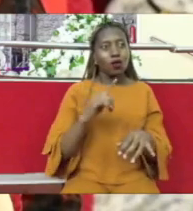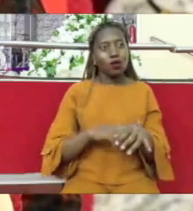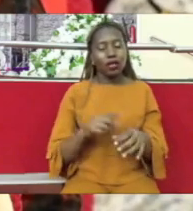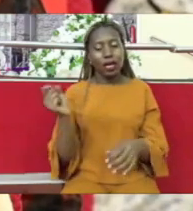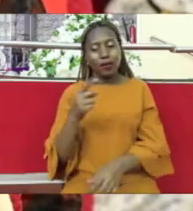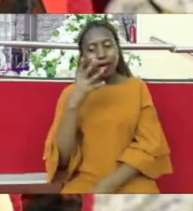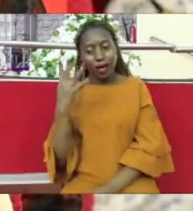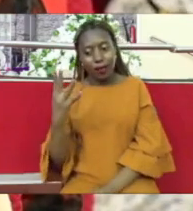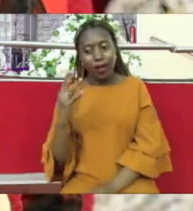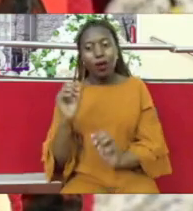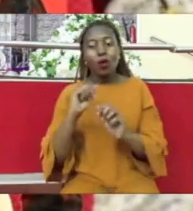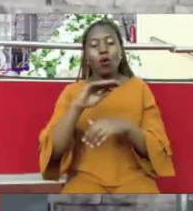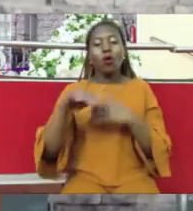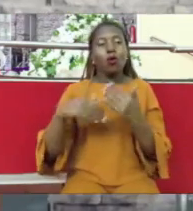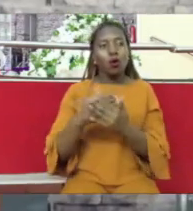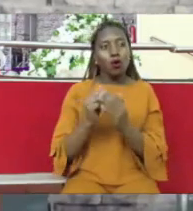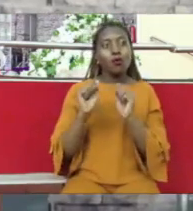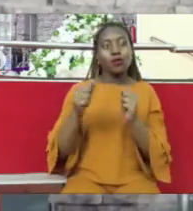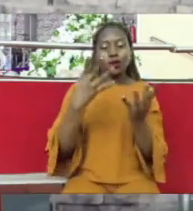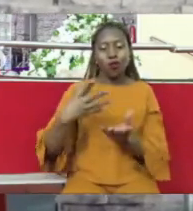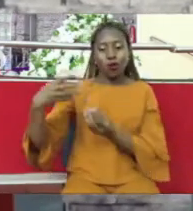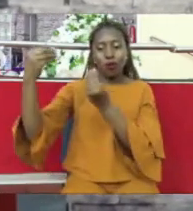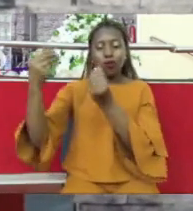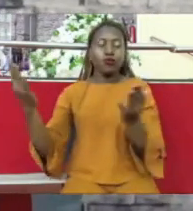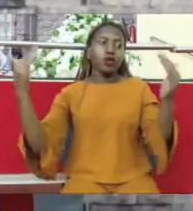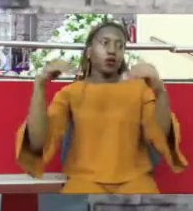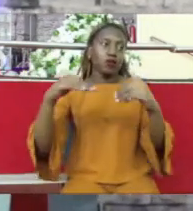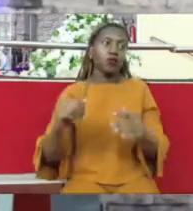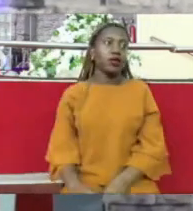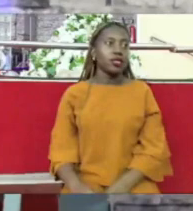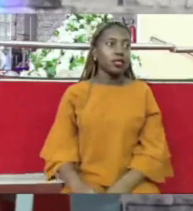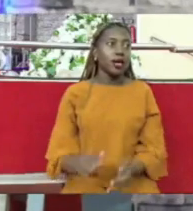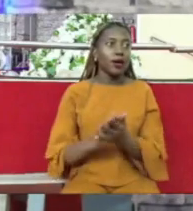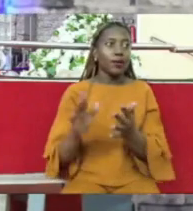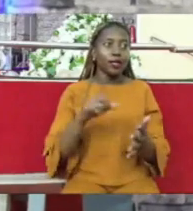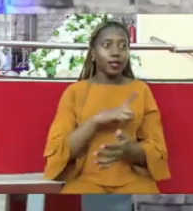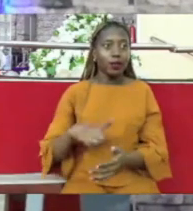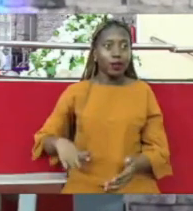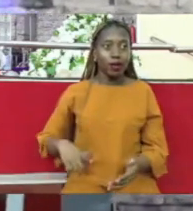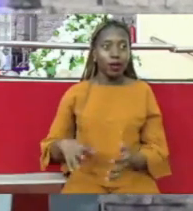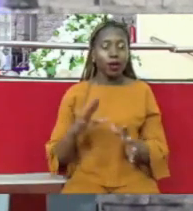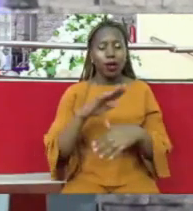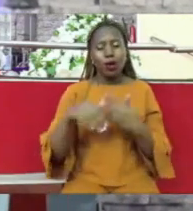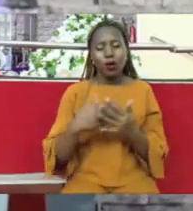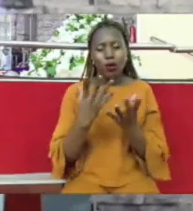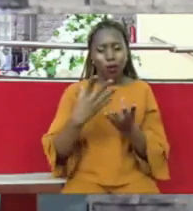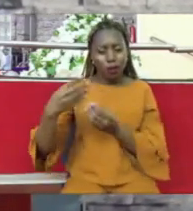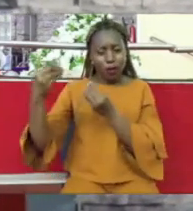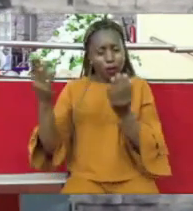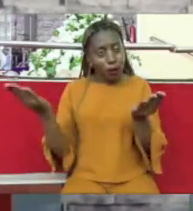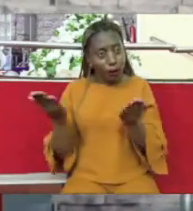able to all go to the conference. Amen. Bonesu asifiwe. Amen. All go where? To